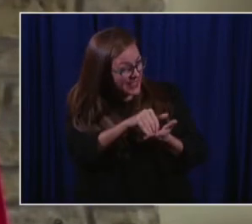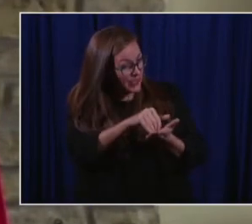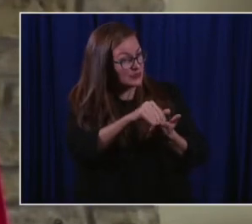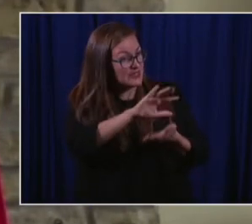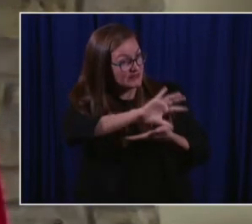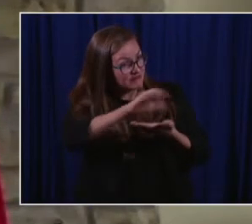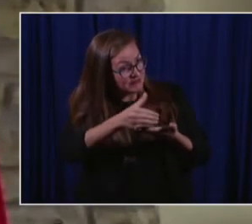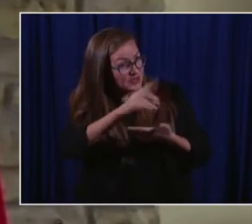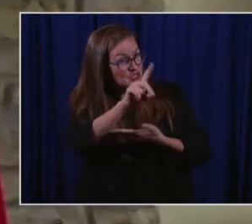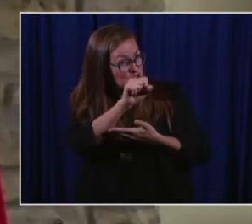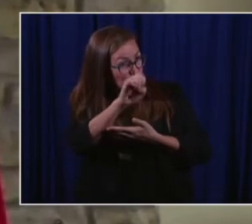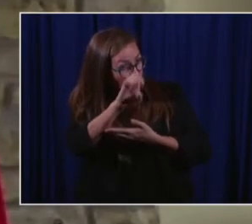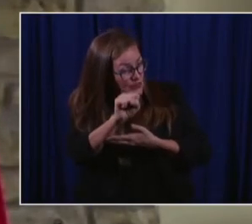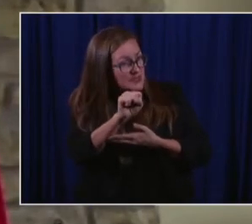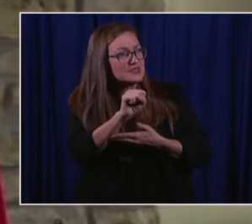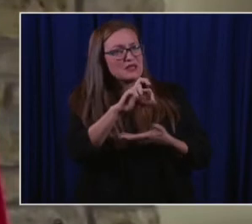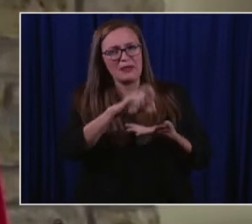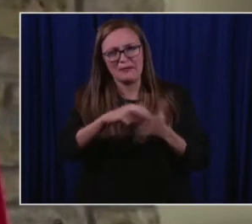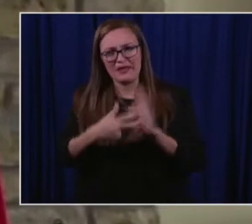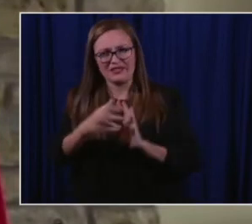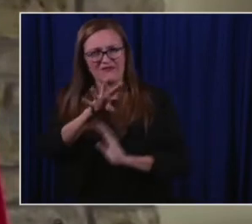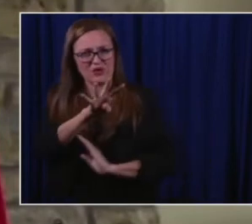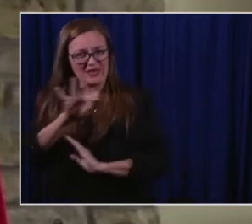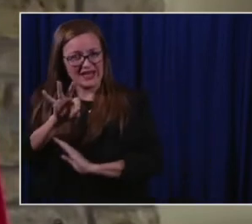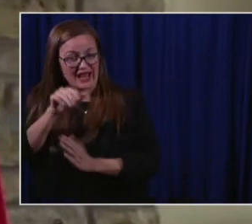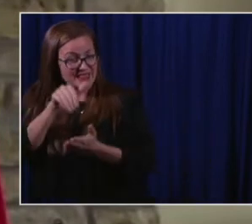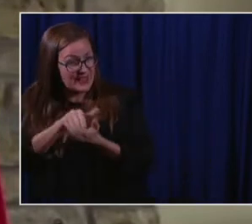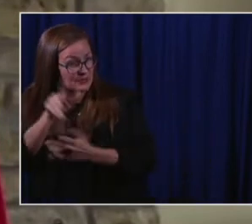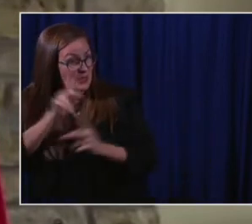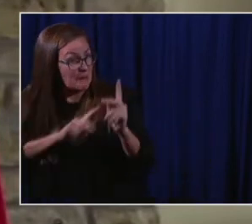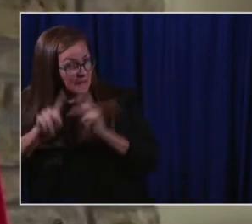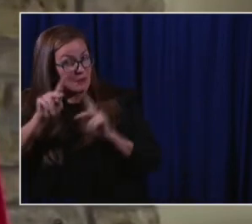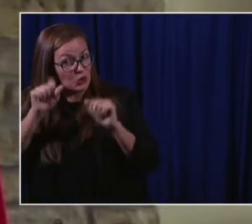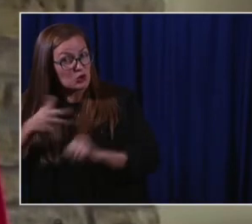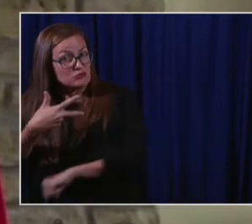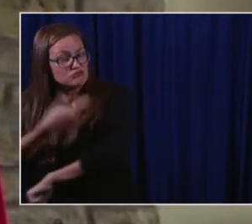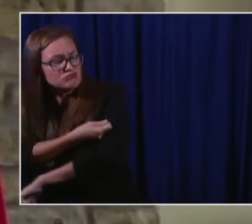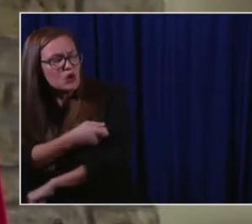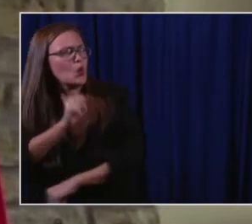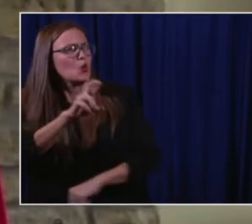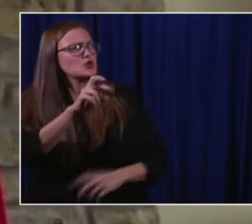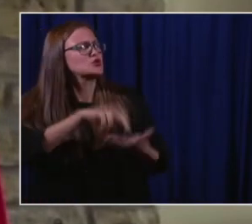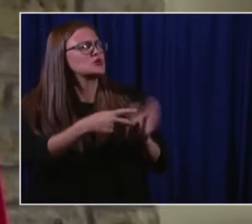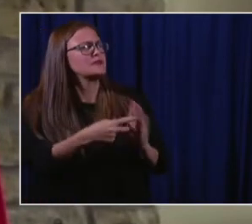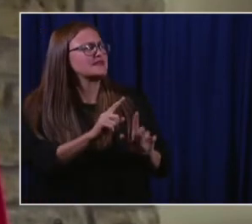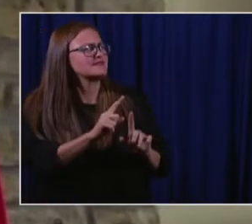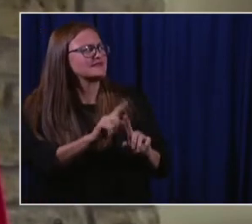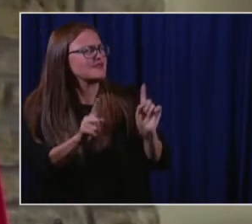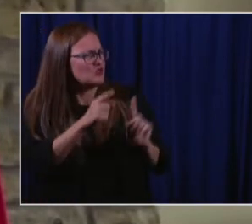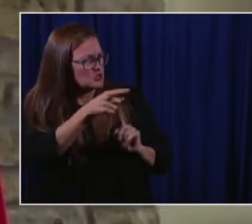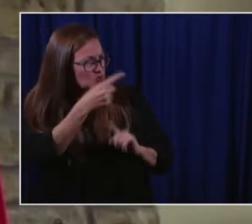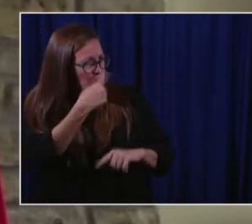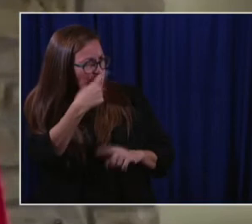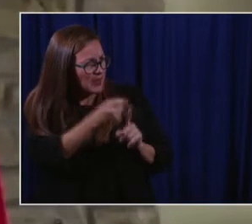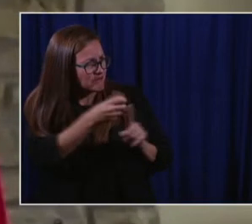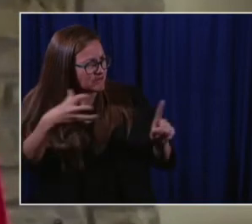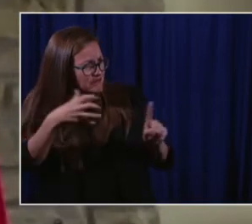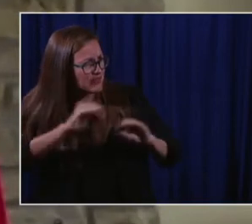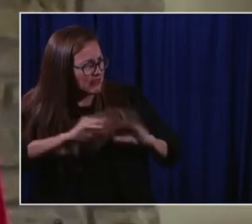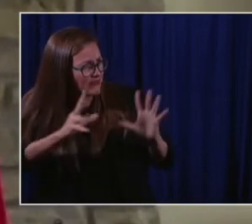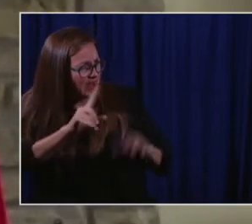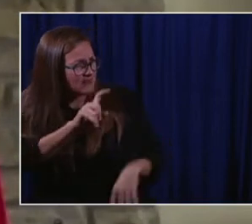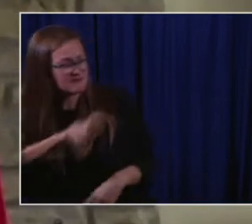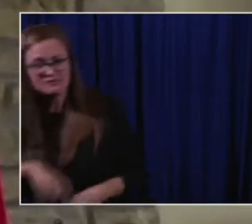would that be then 49,000 people would be vaccinated, or is it something else? Could you clarify? Sure.